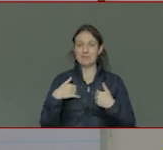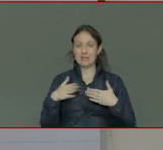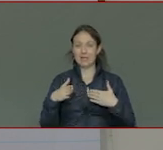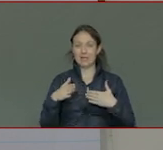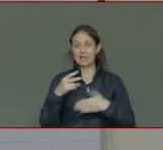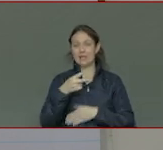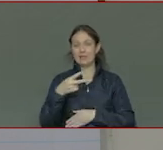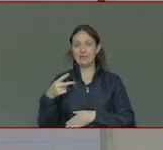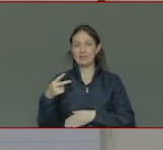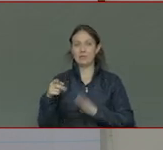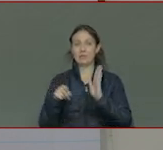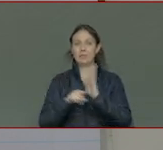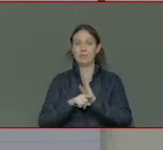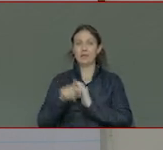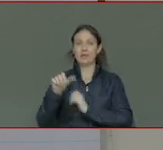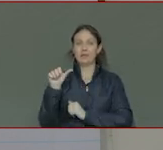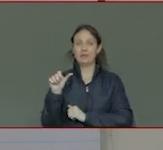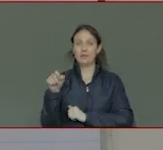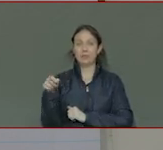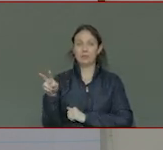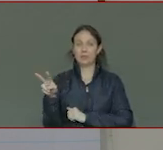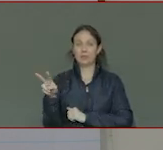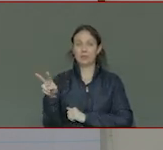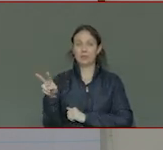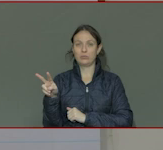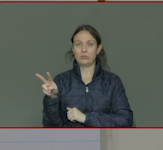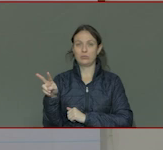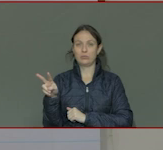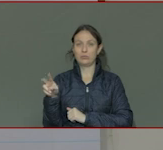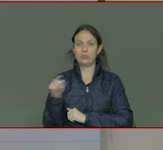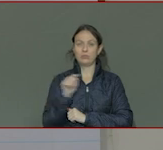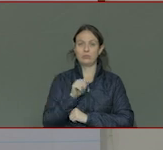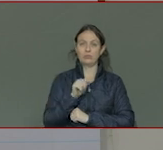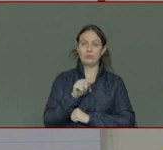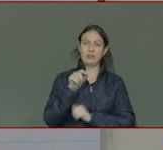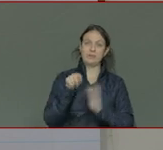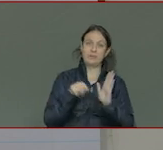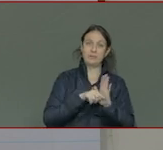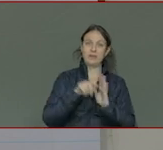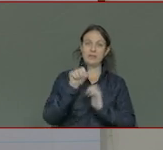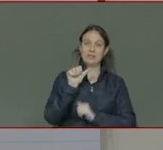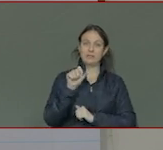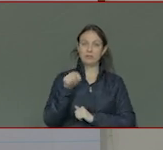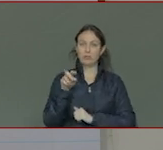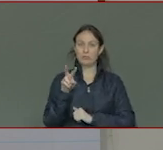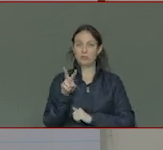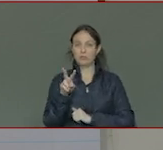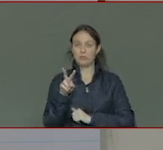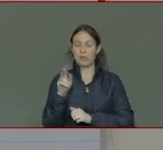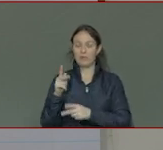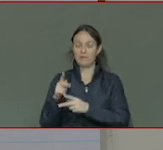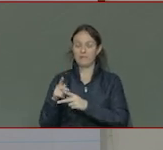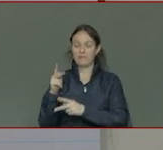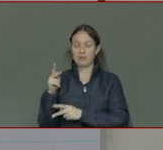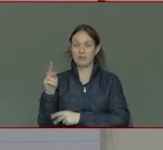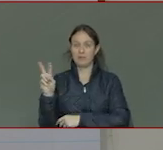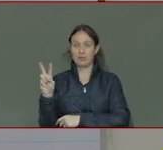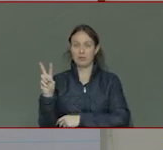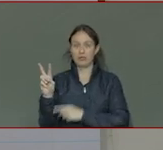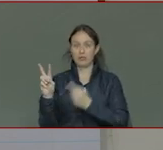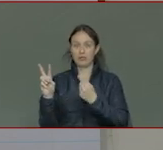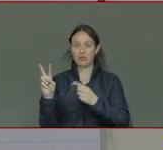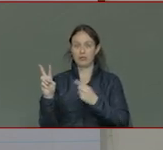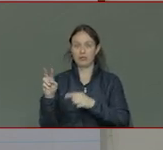6,2. So the initial for the ground is minus 6,2 and the final velocity of the